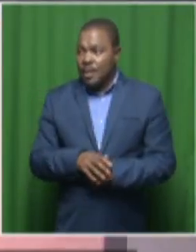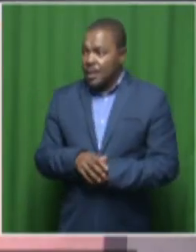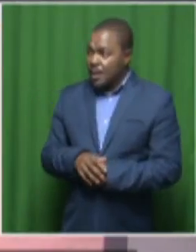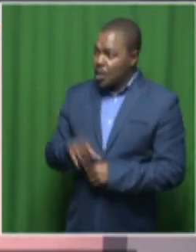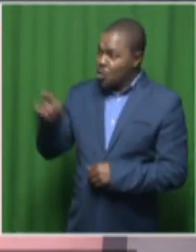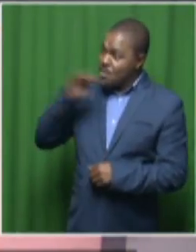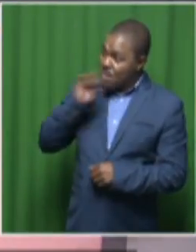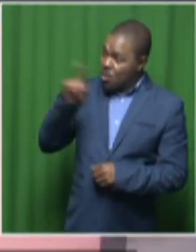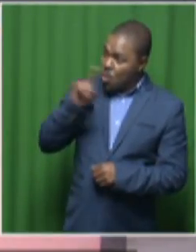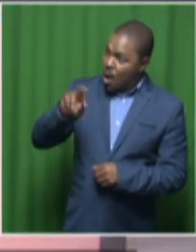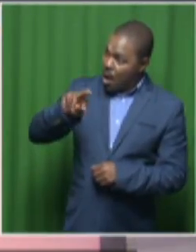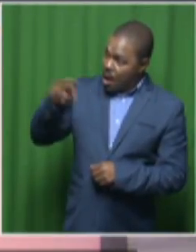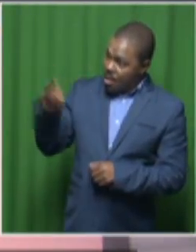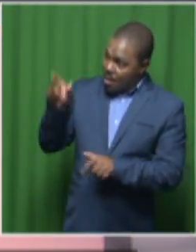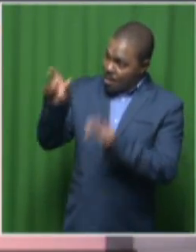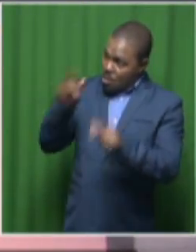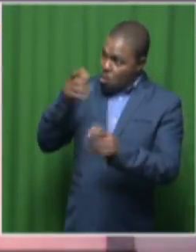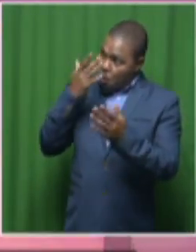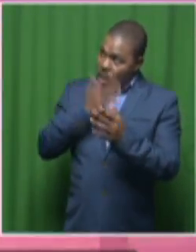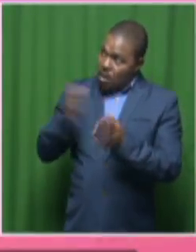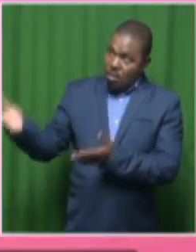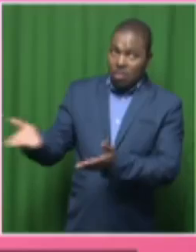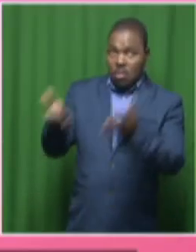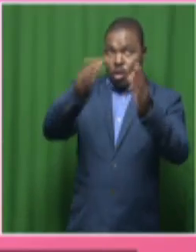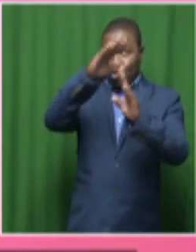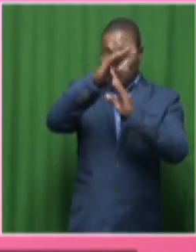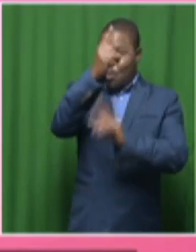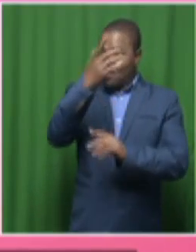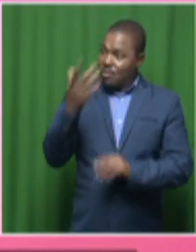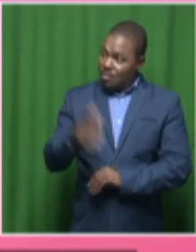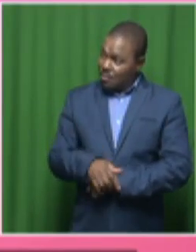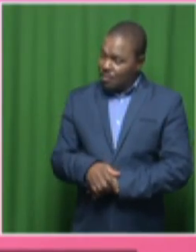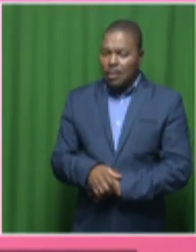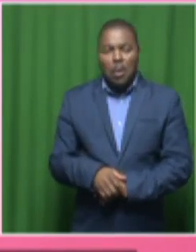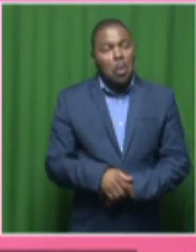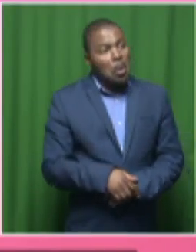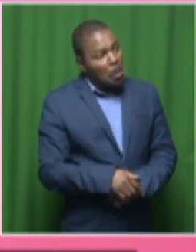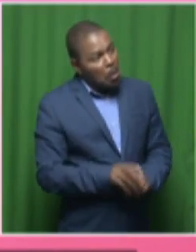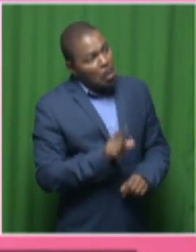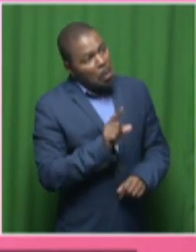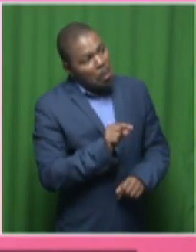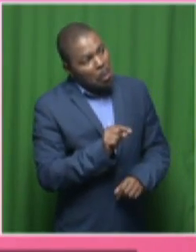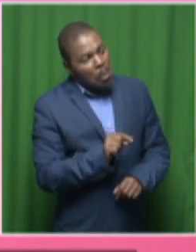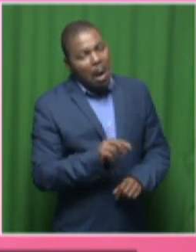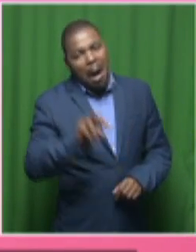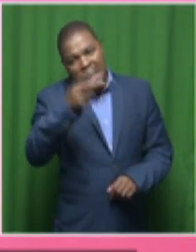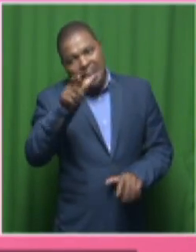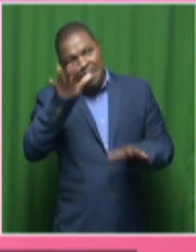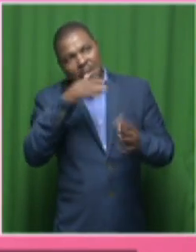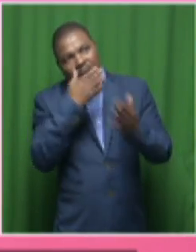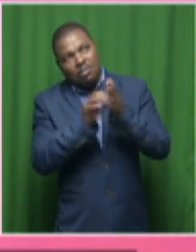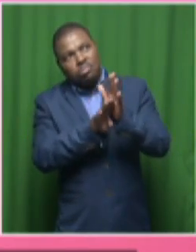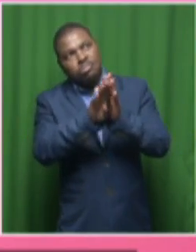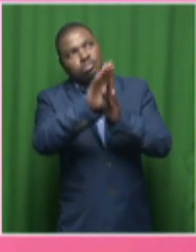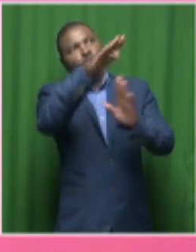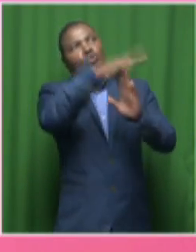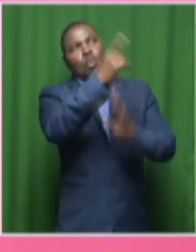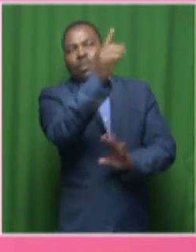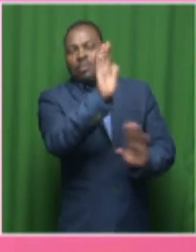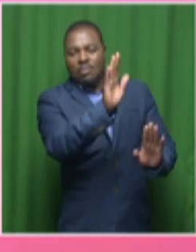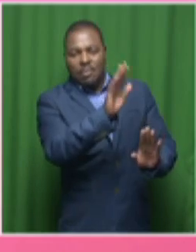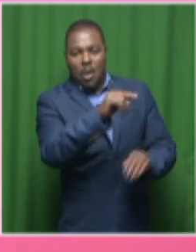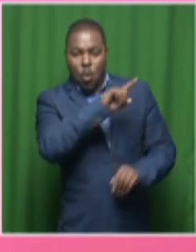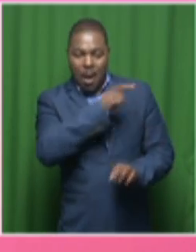paving the way for other artists to become #1. Yes. How noble. So now we can make other #1s. From the same way I've moved out from